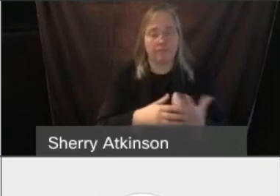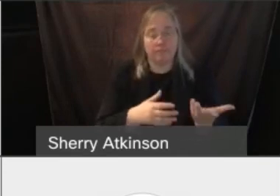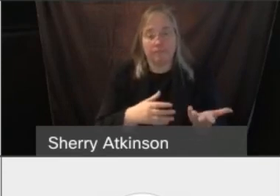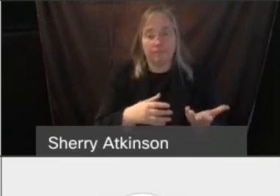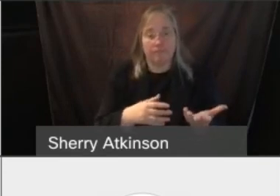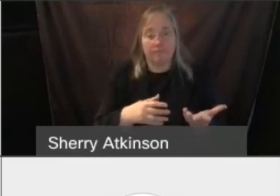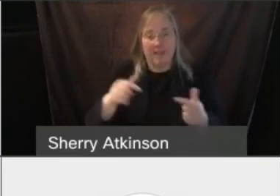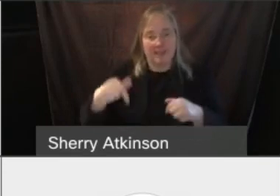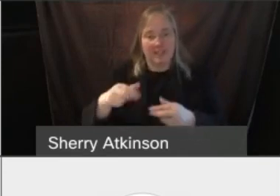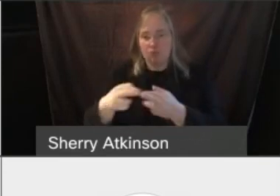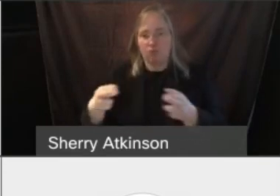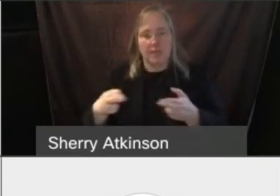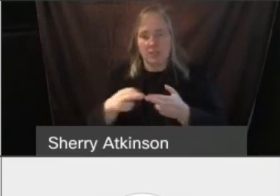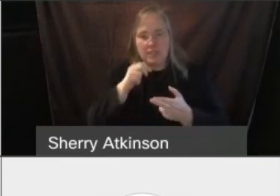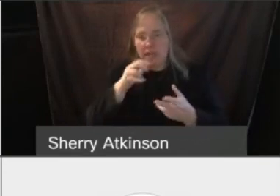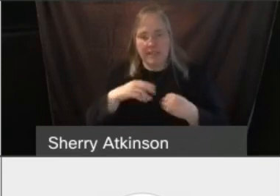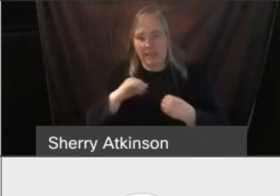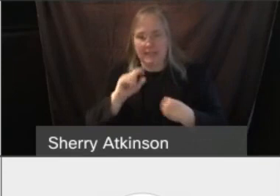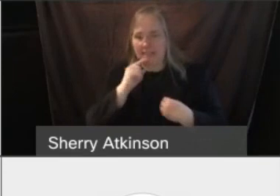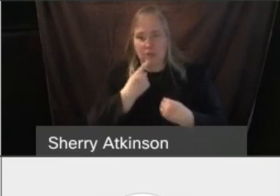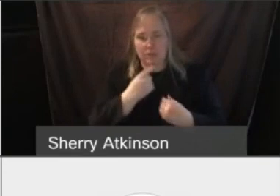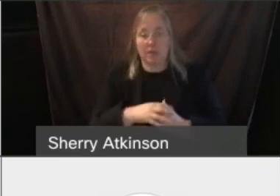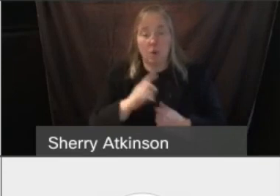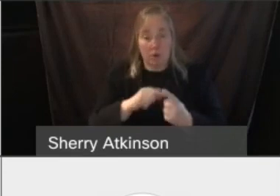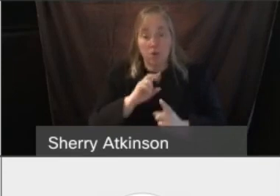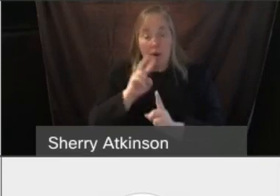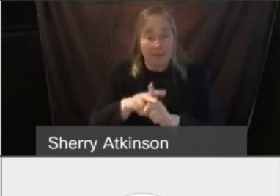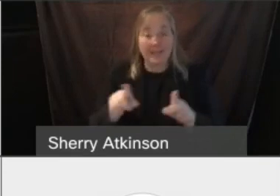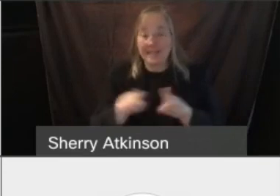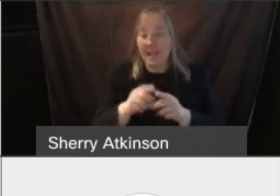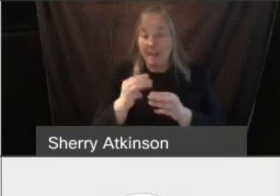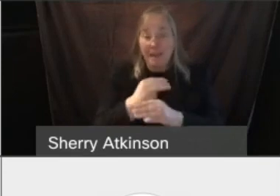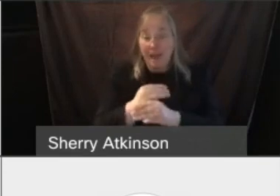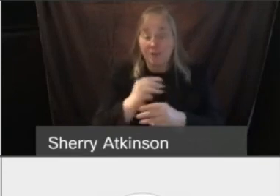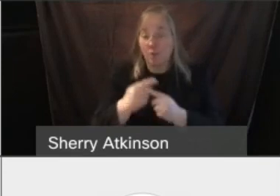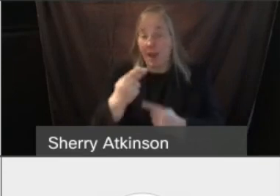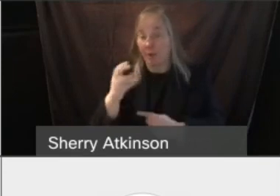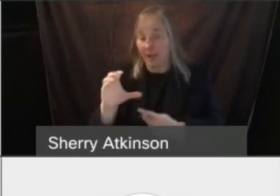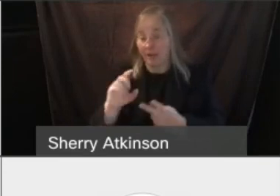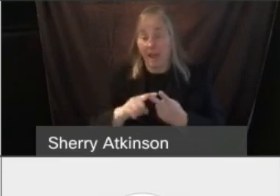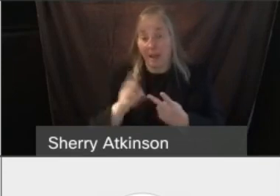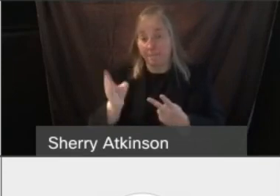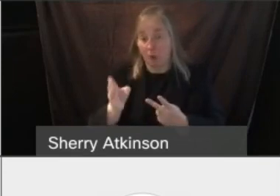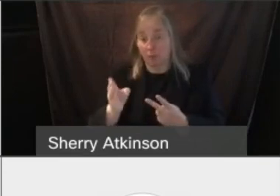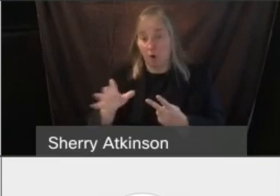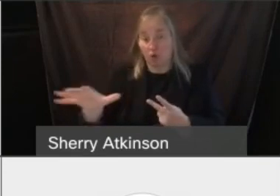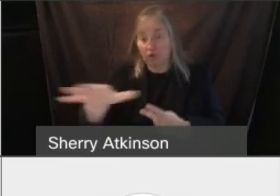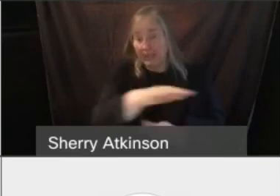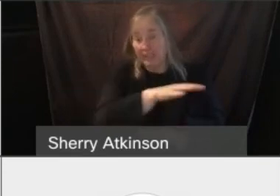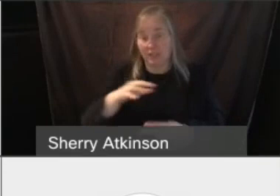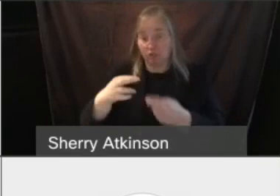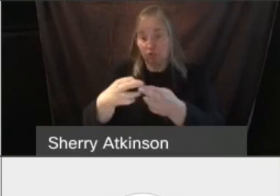seriously in this region. And when you apply the same math to Howard County and to the Baltimore region,